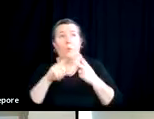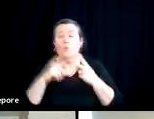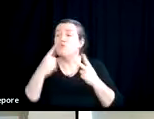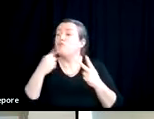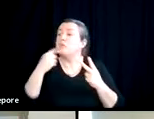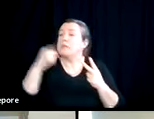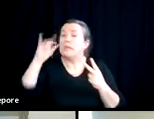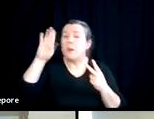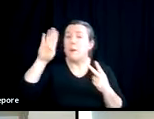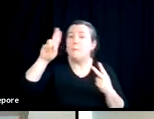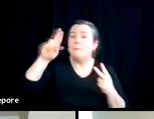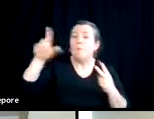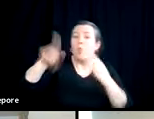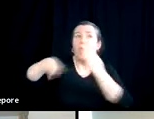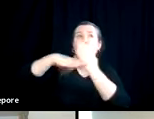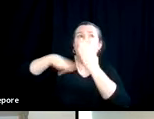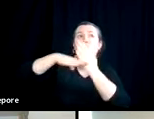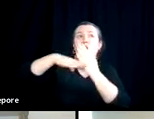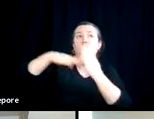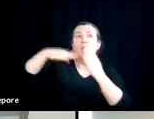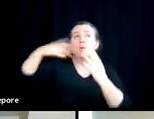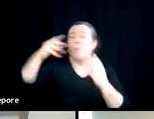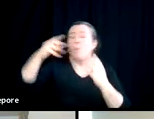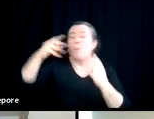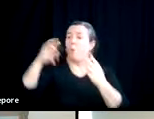Prudential or any of the other big ones across the state?